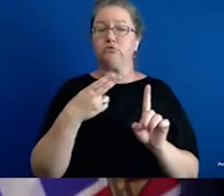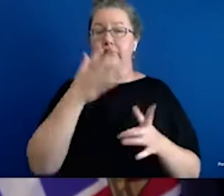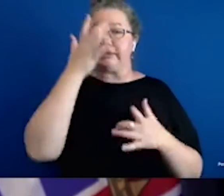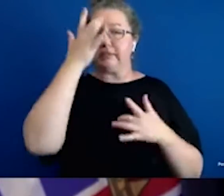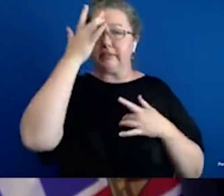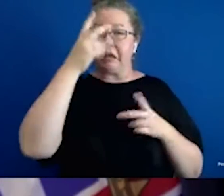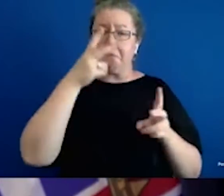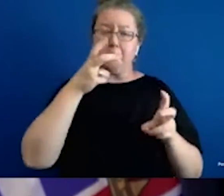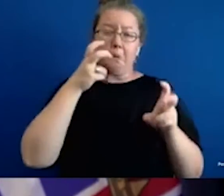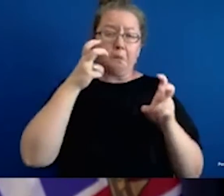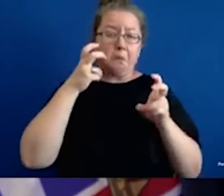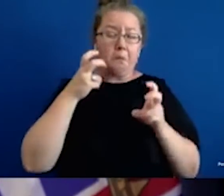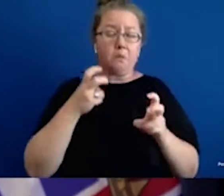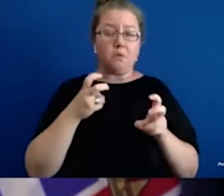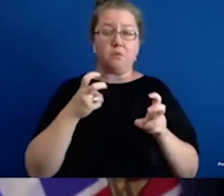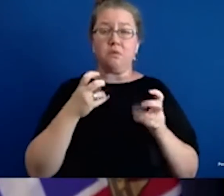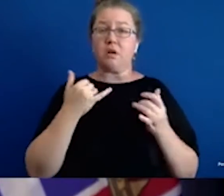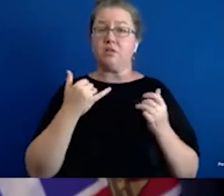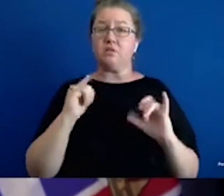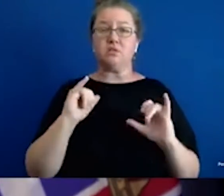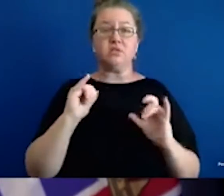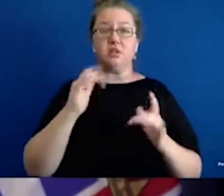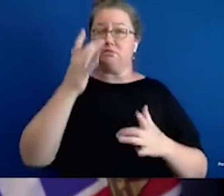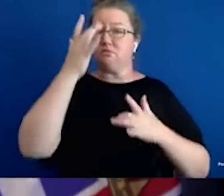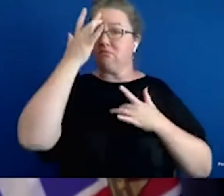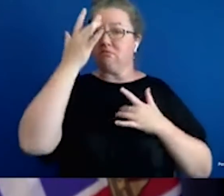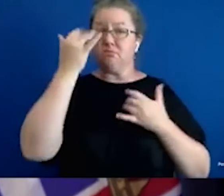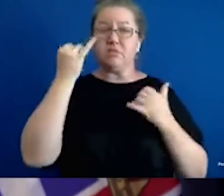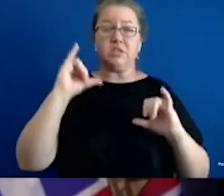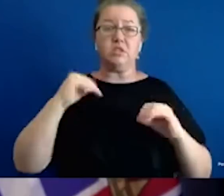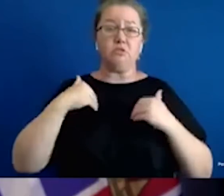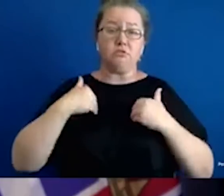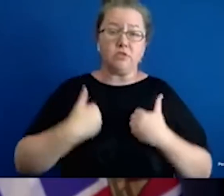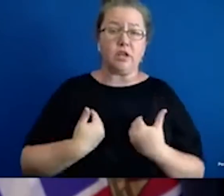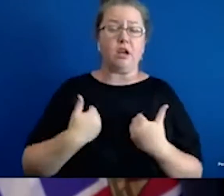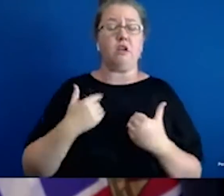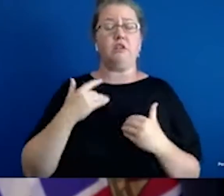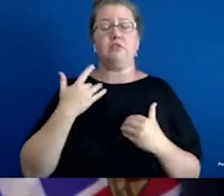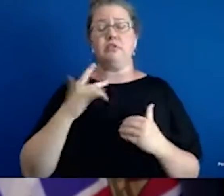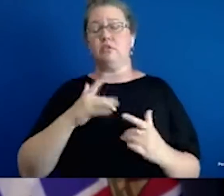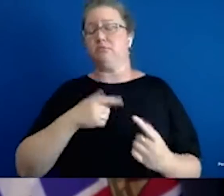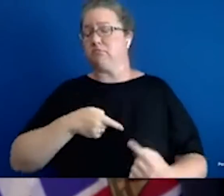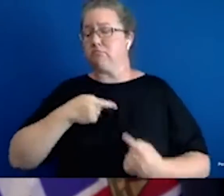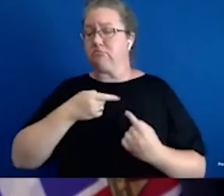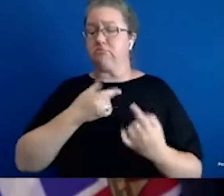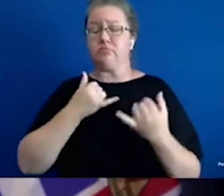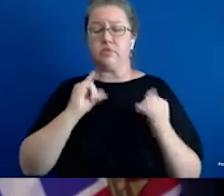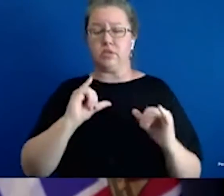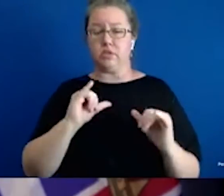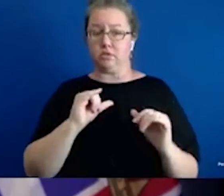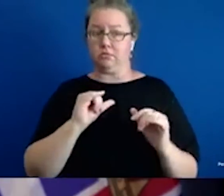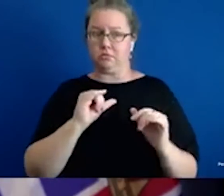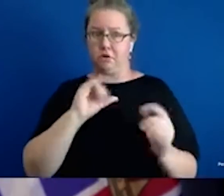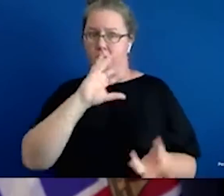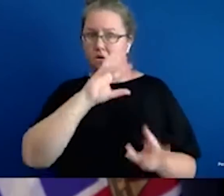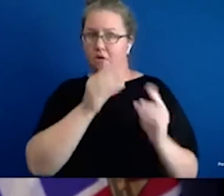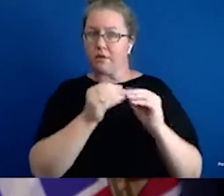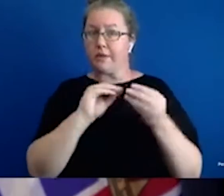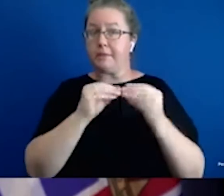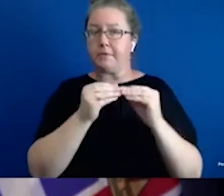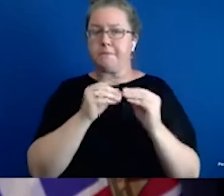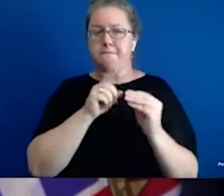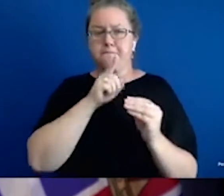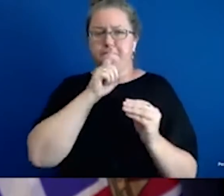not able to get back to the usual activities and the usual things that they do. I don't have a number of people who are involved in the